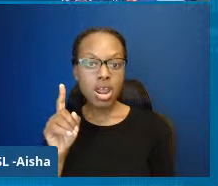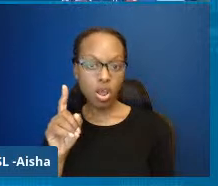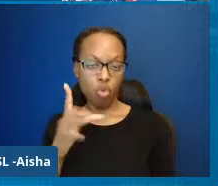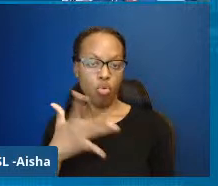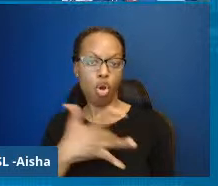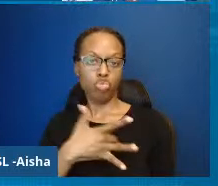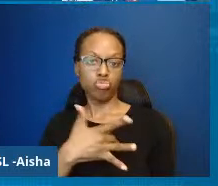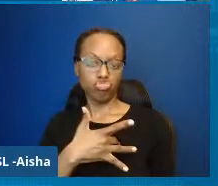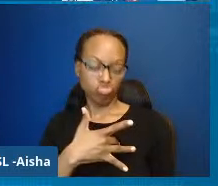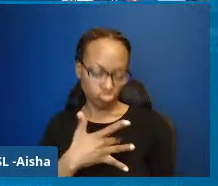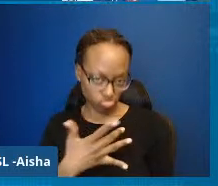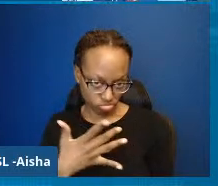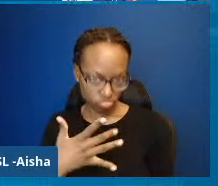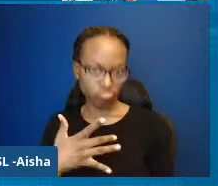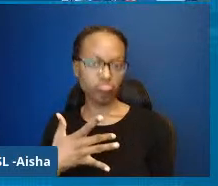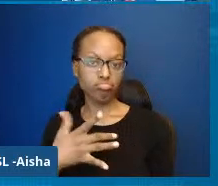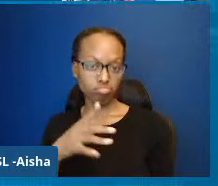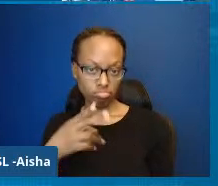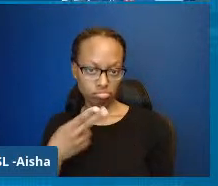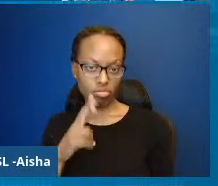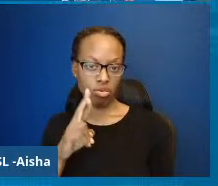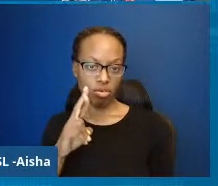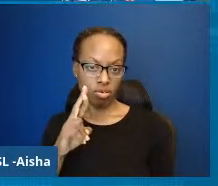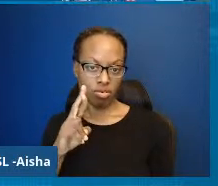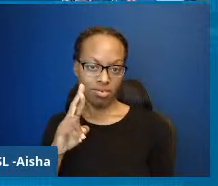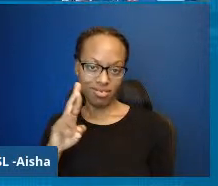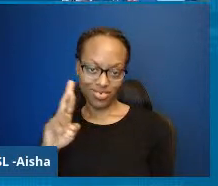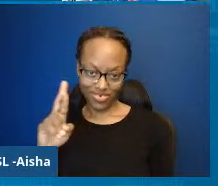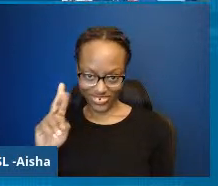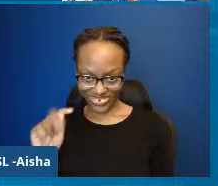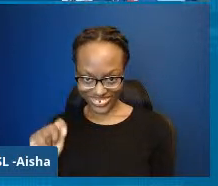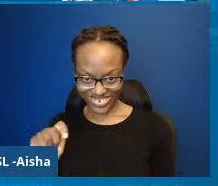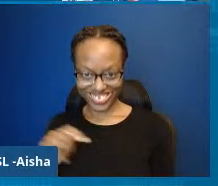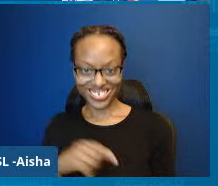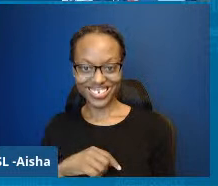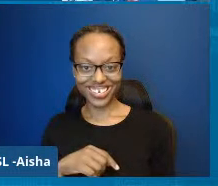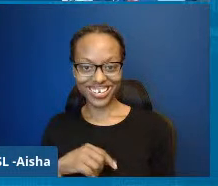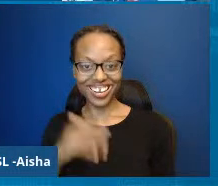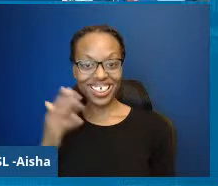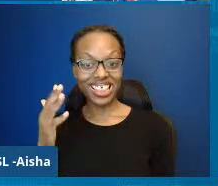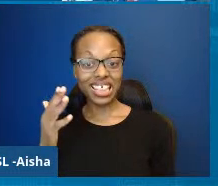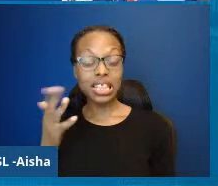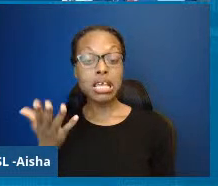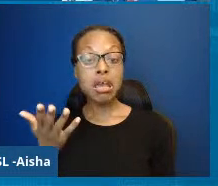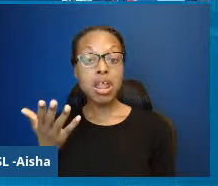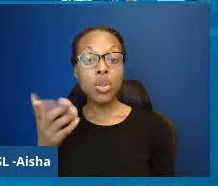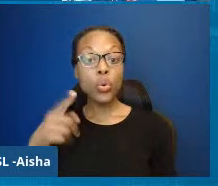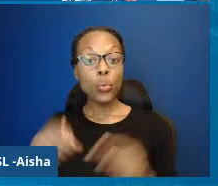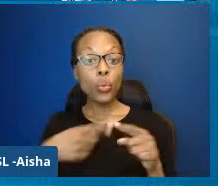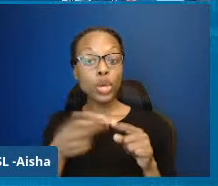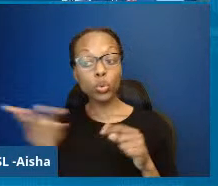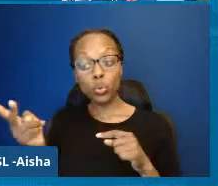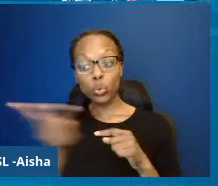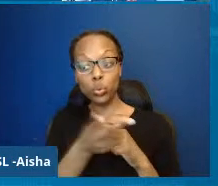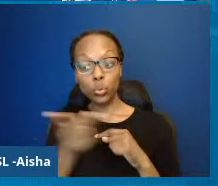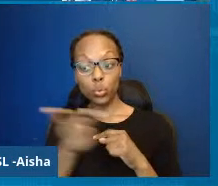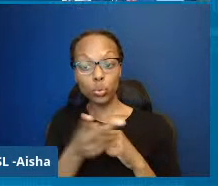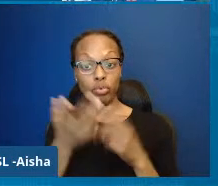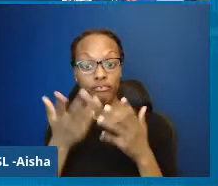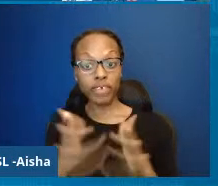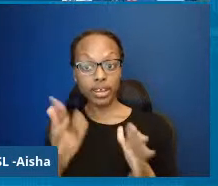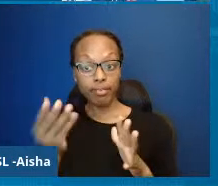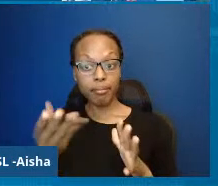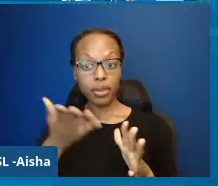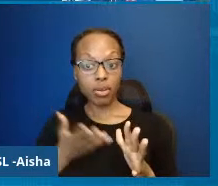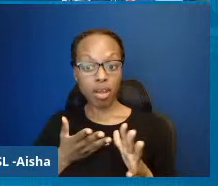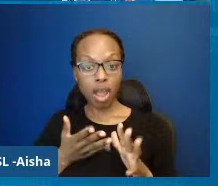heart. There's heart going backwards. And then you guys tell me when you're done. Actually, you know